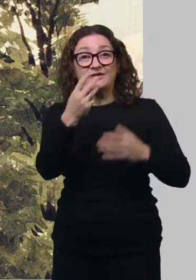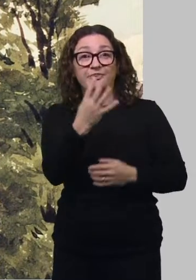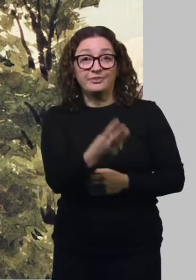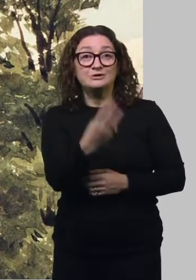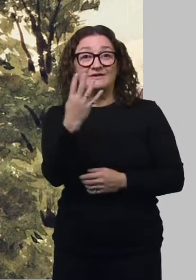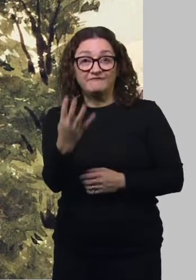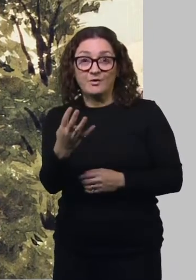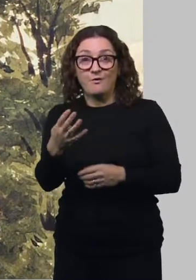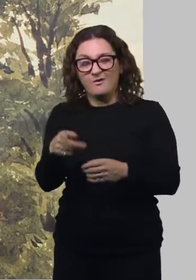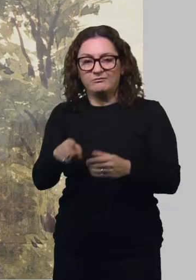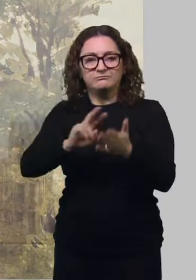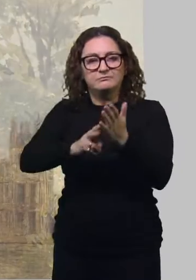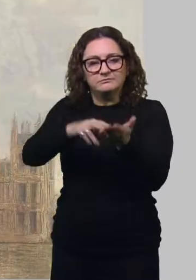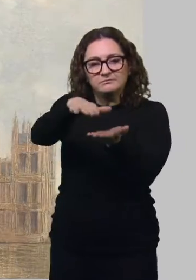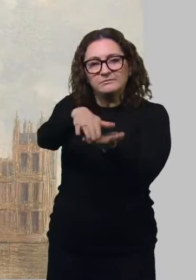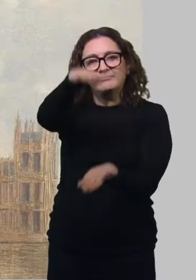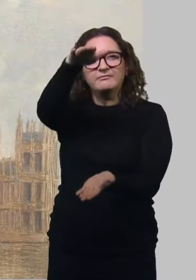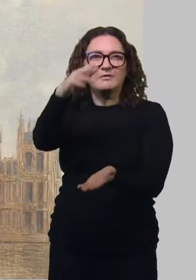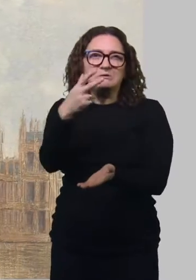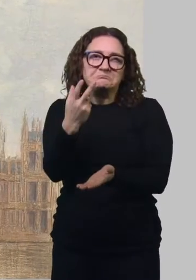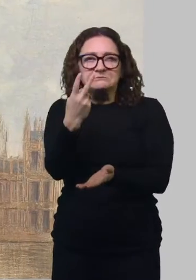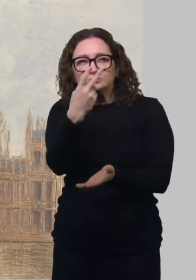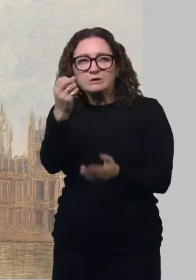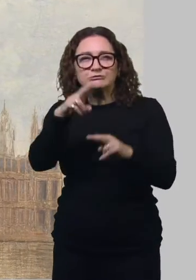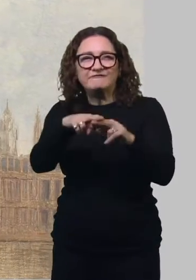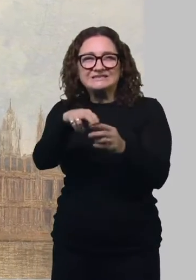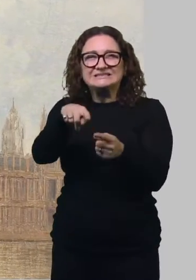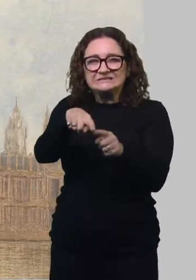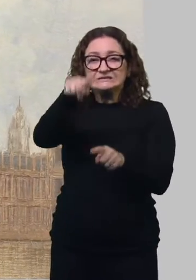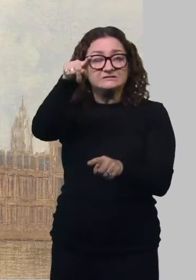plan, but the height of the tower steadily increased during its construction.